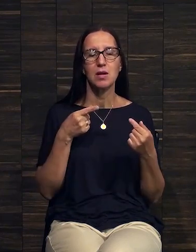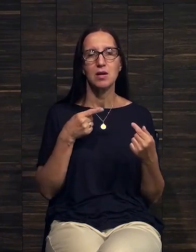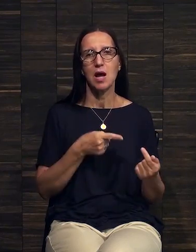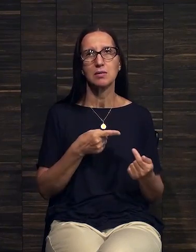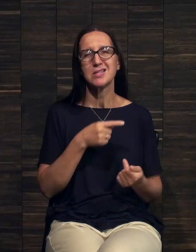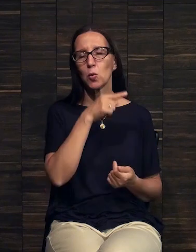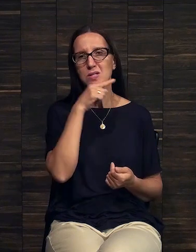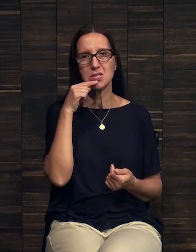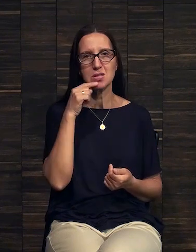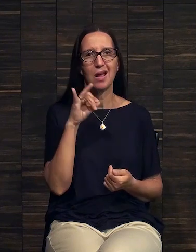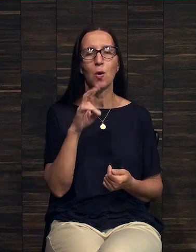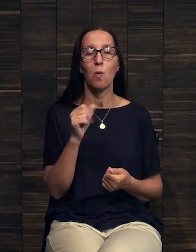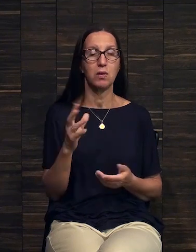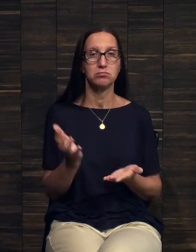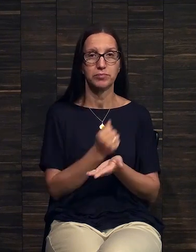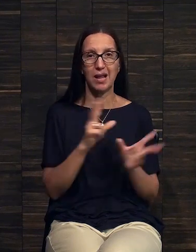anti-Russian